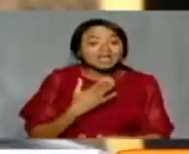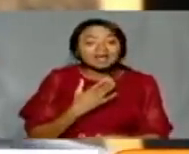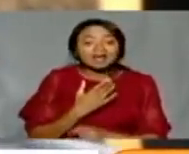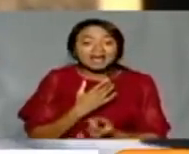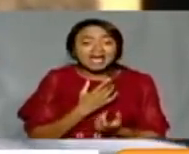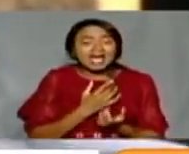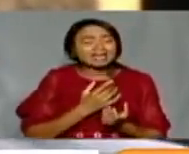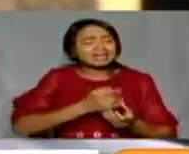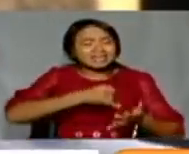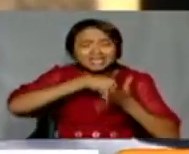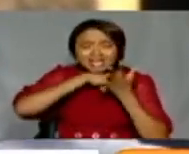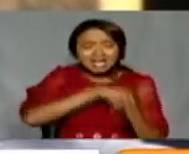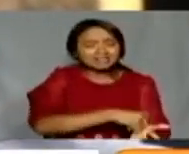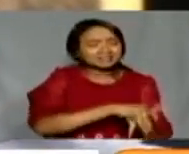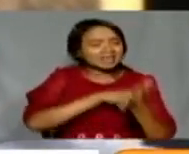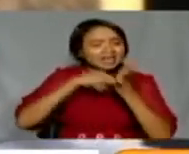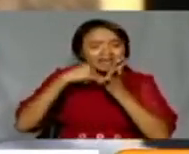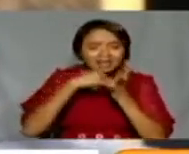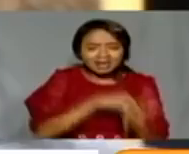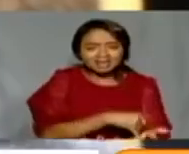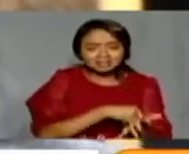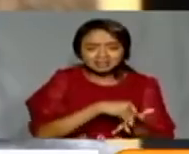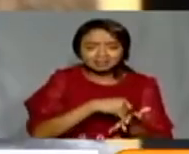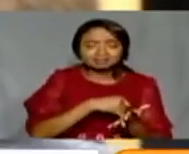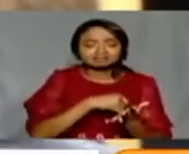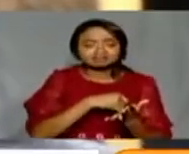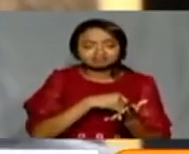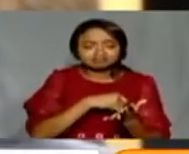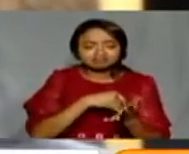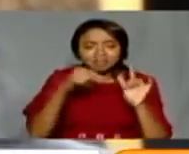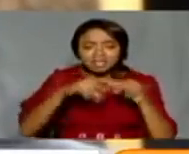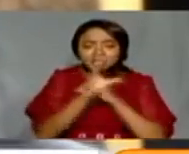alikaza katika hii yetu.